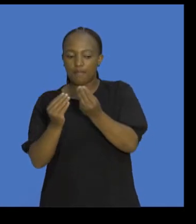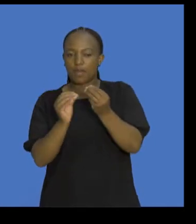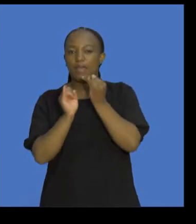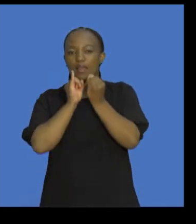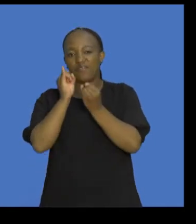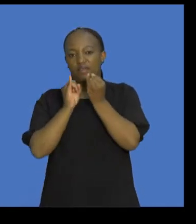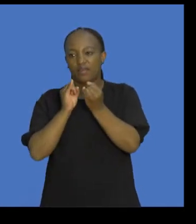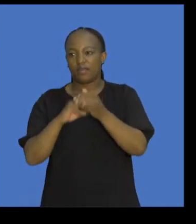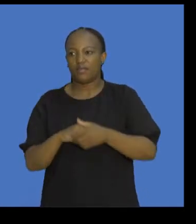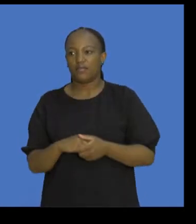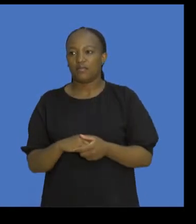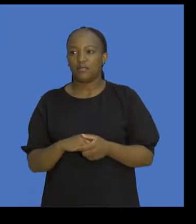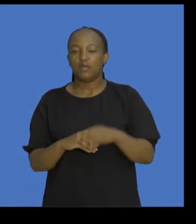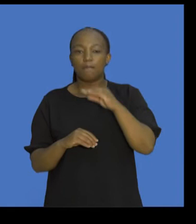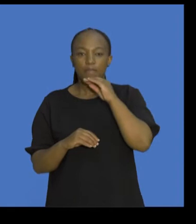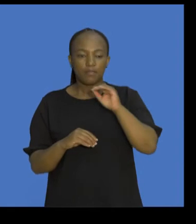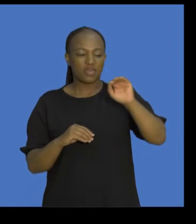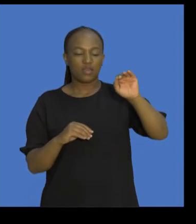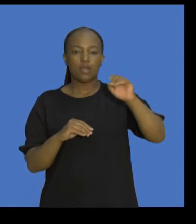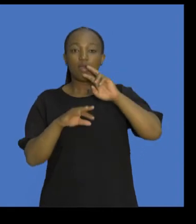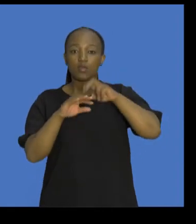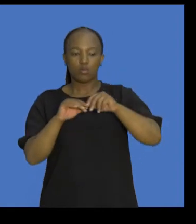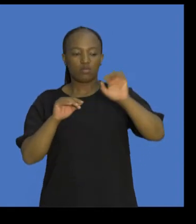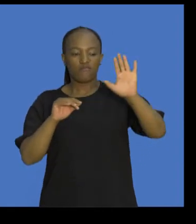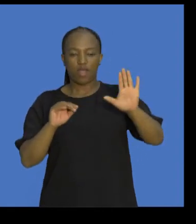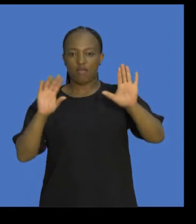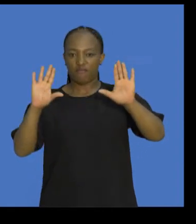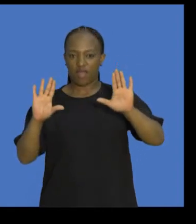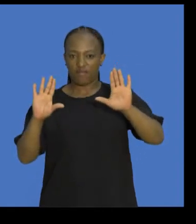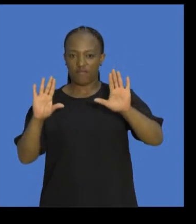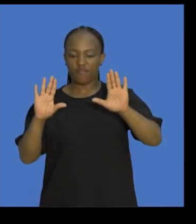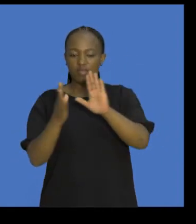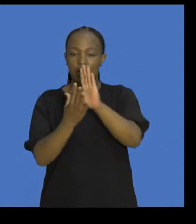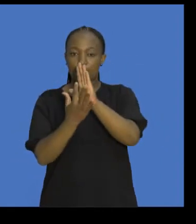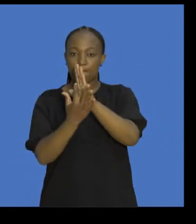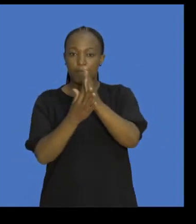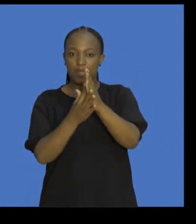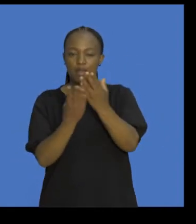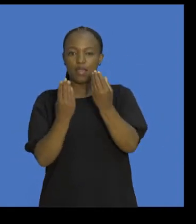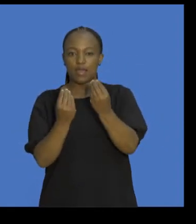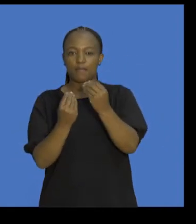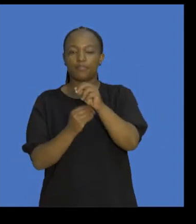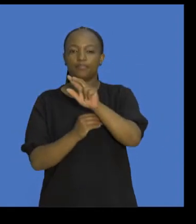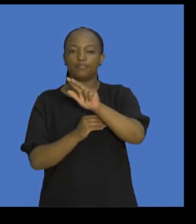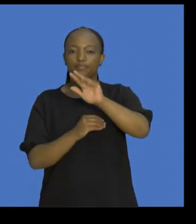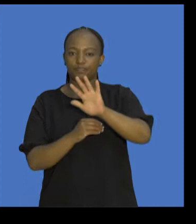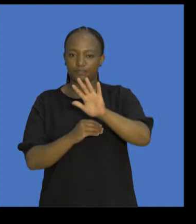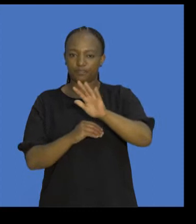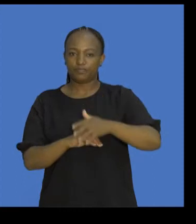side, and I need 5 this side. Then the middle one is